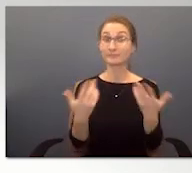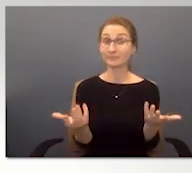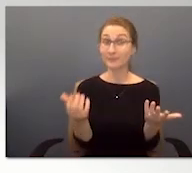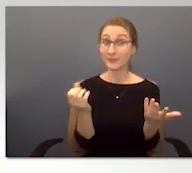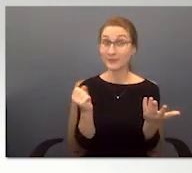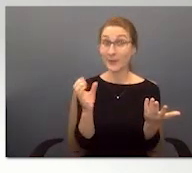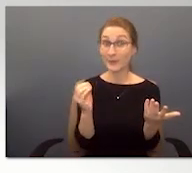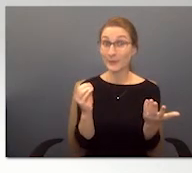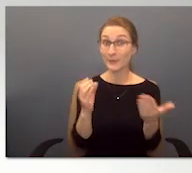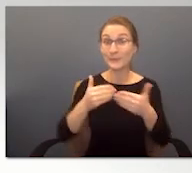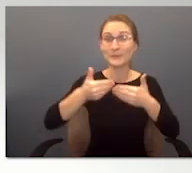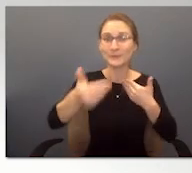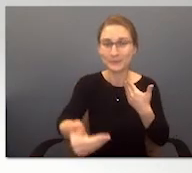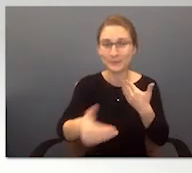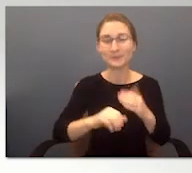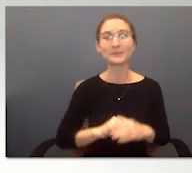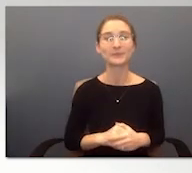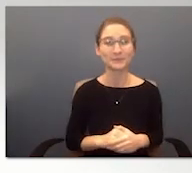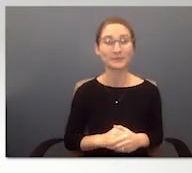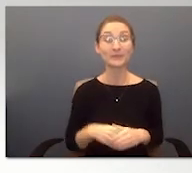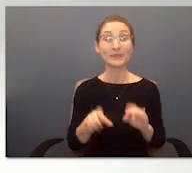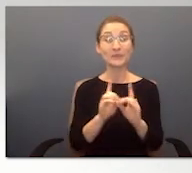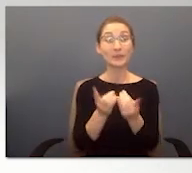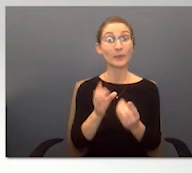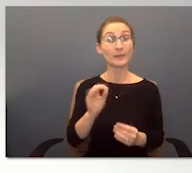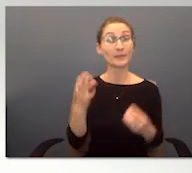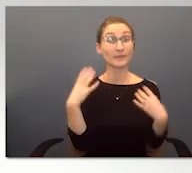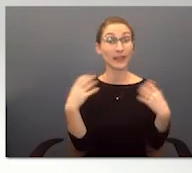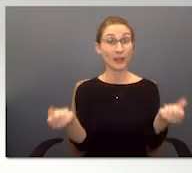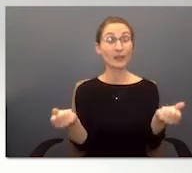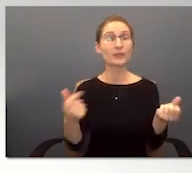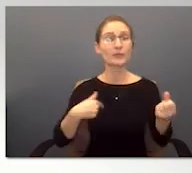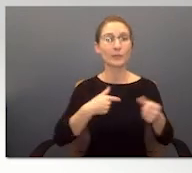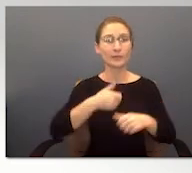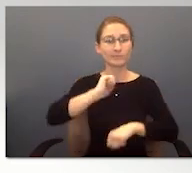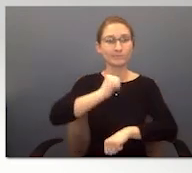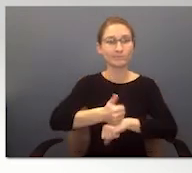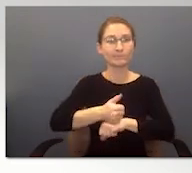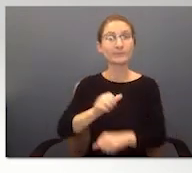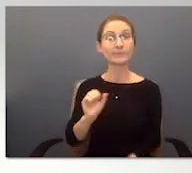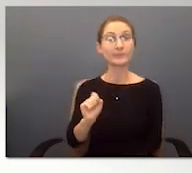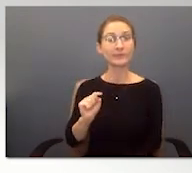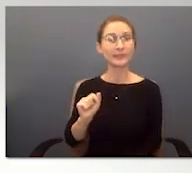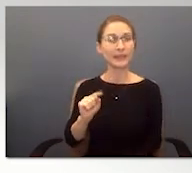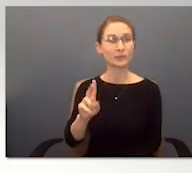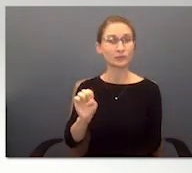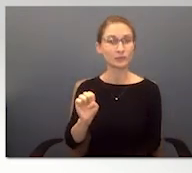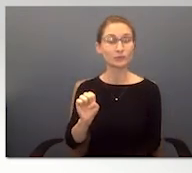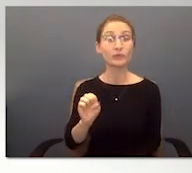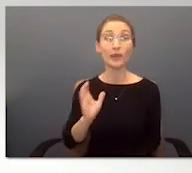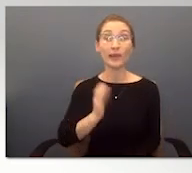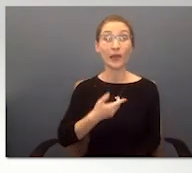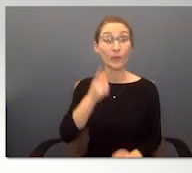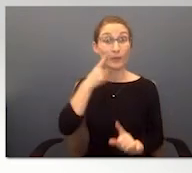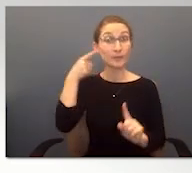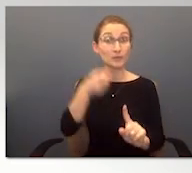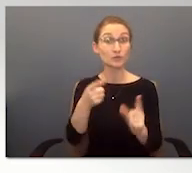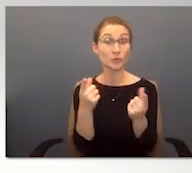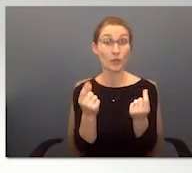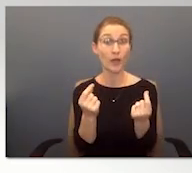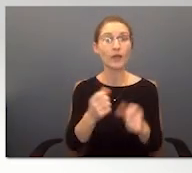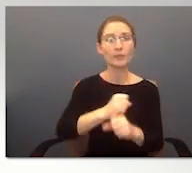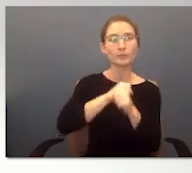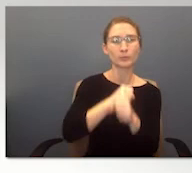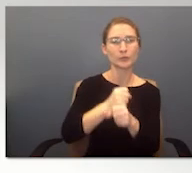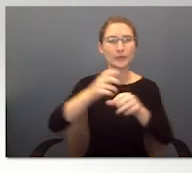that, the Department of Health is established in statute, and our mission is to protect, promote, and improve the health of